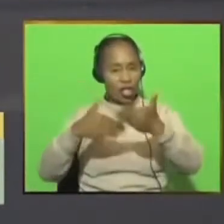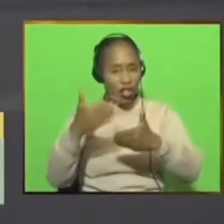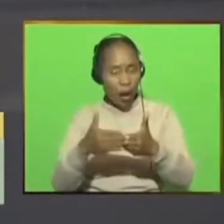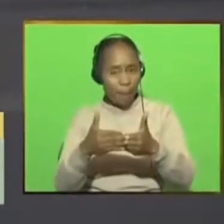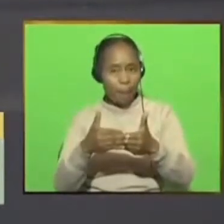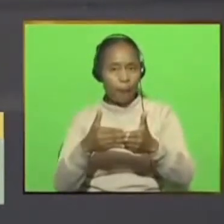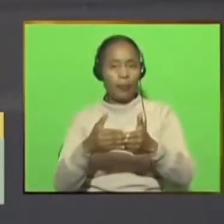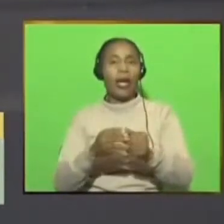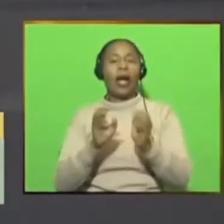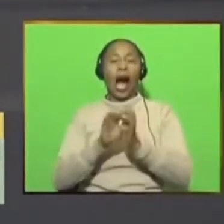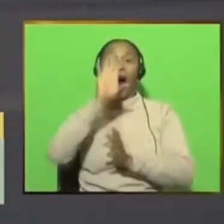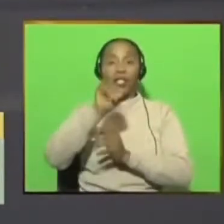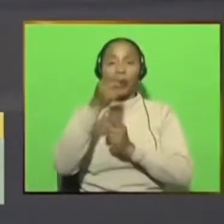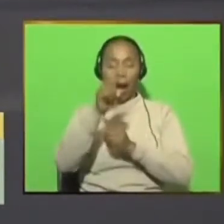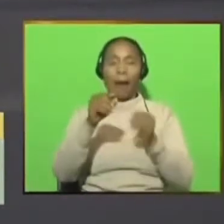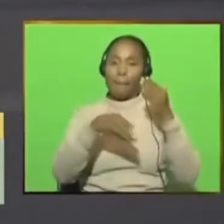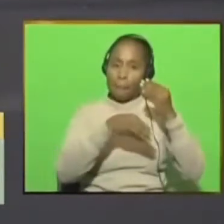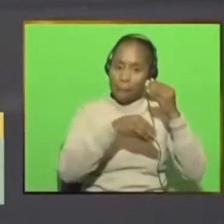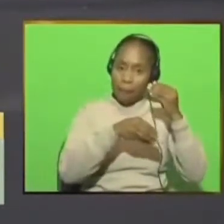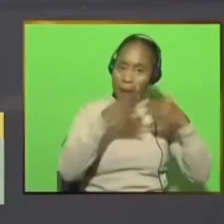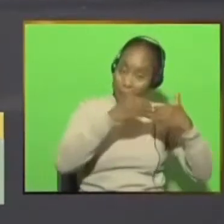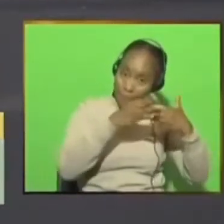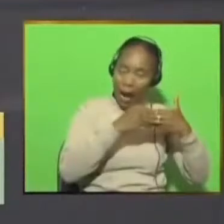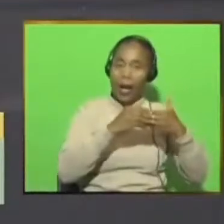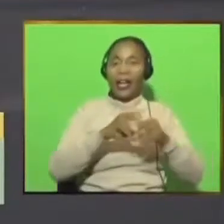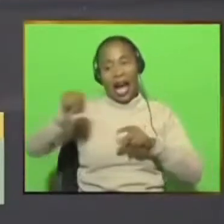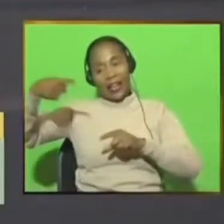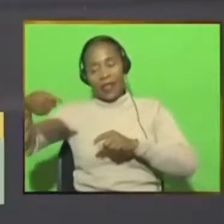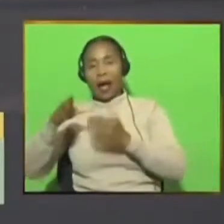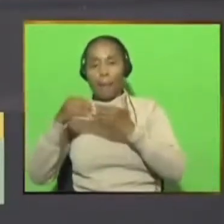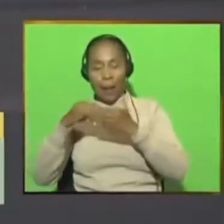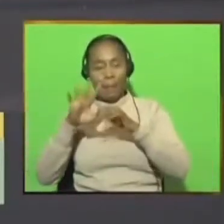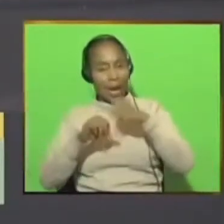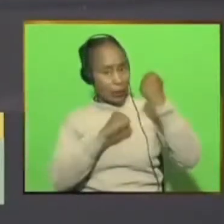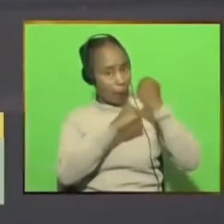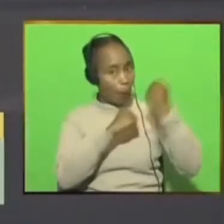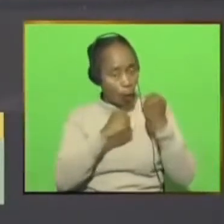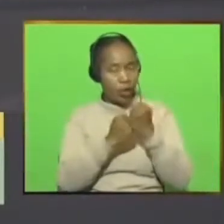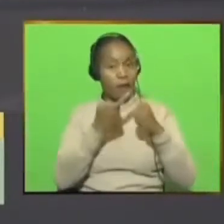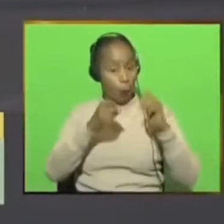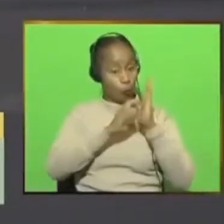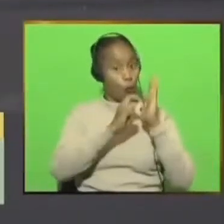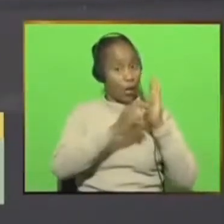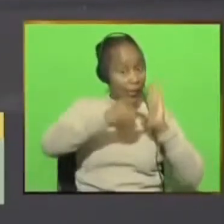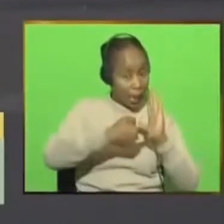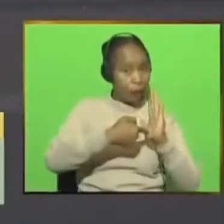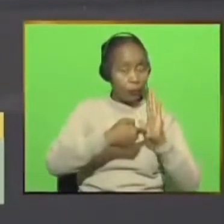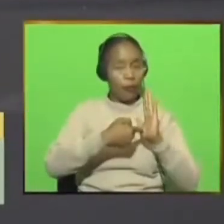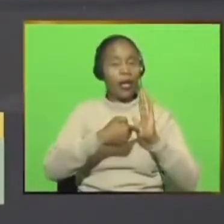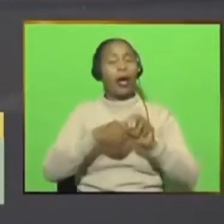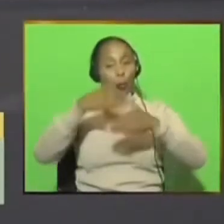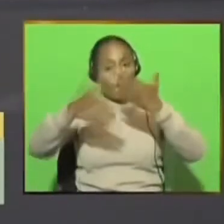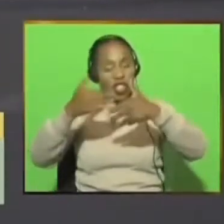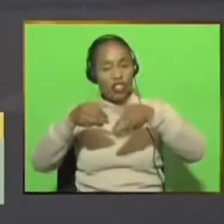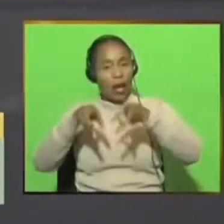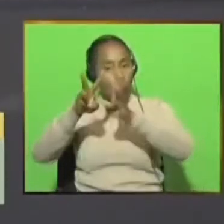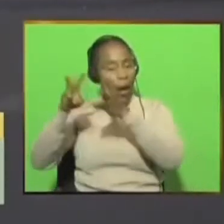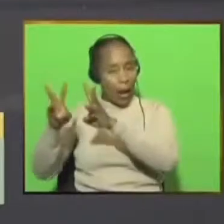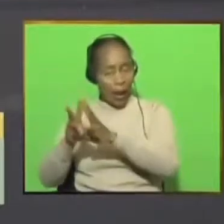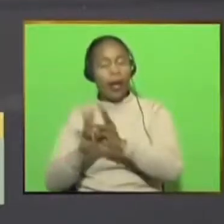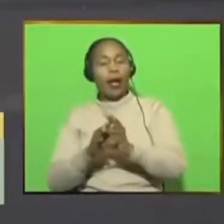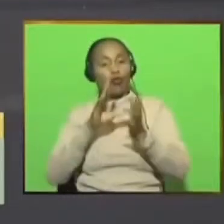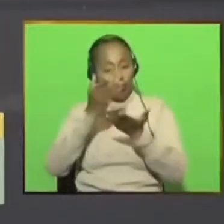on behalf of such other delegation as the case may be. 3, if he or she considers it necessary or